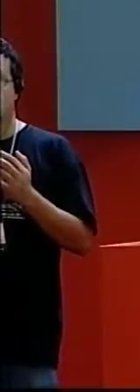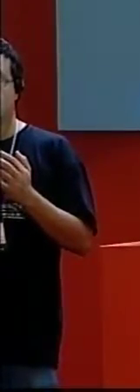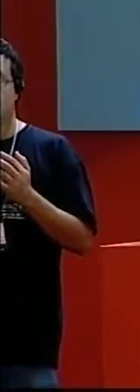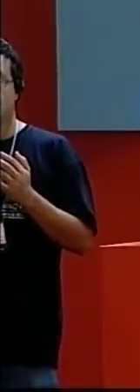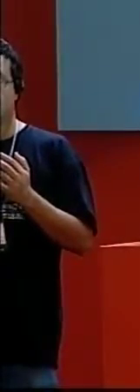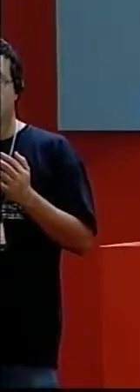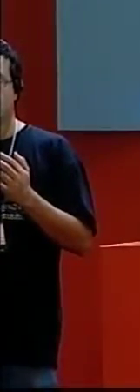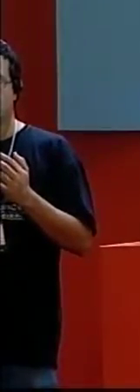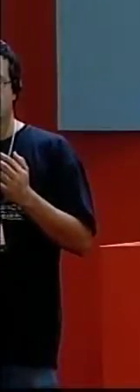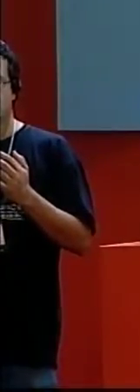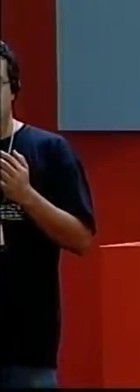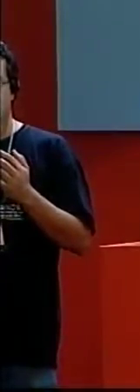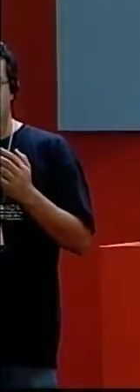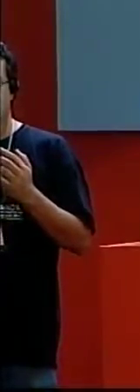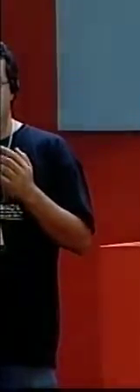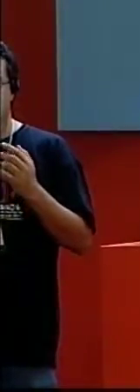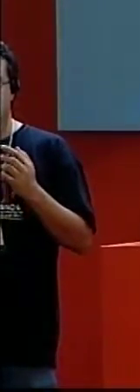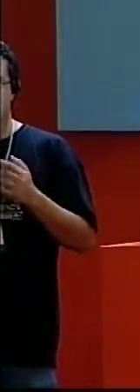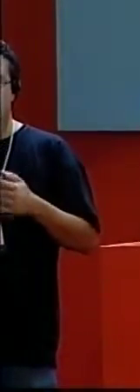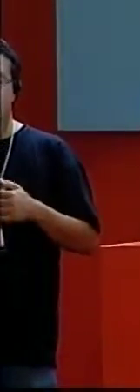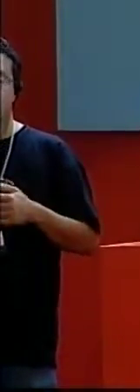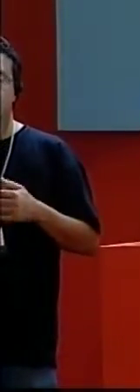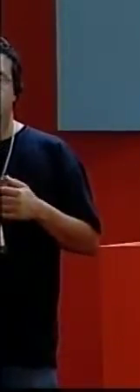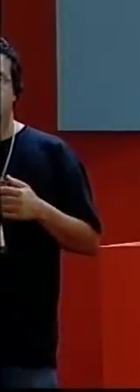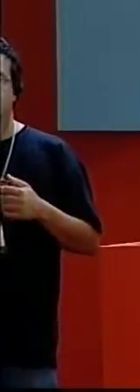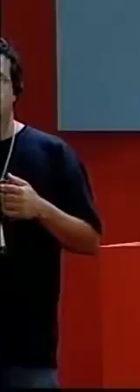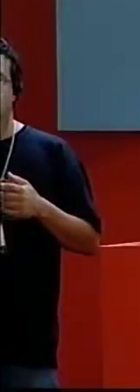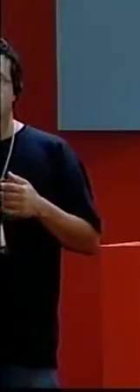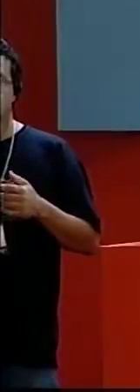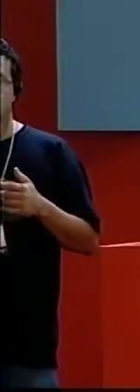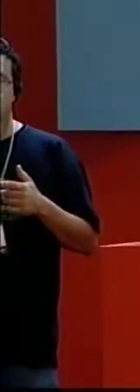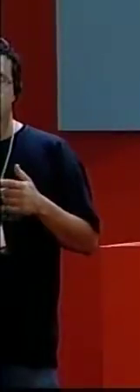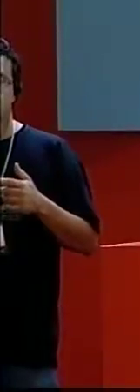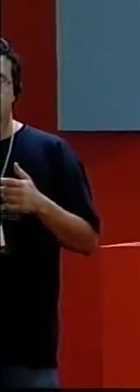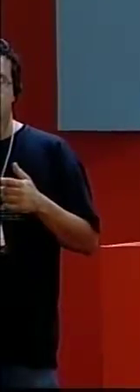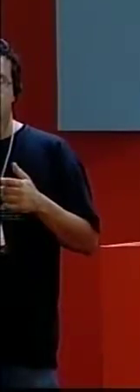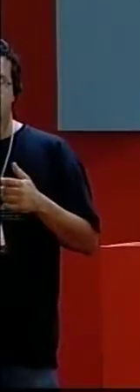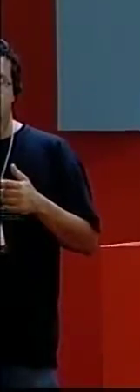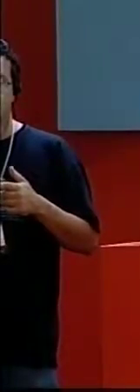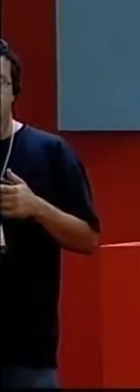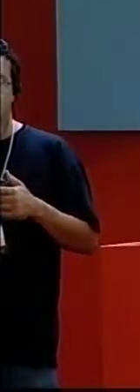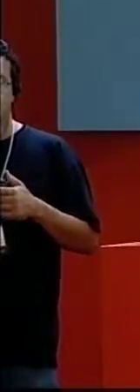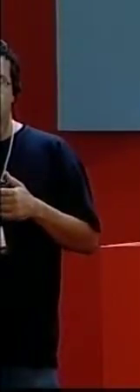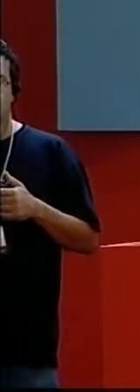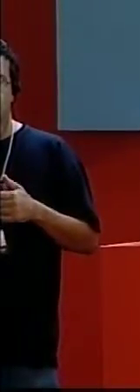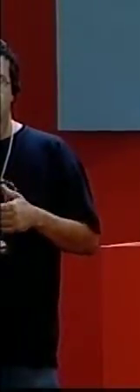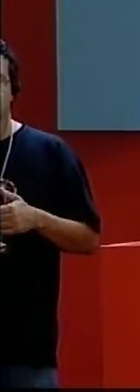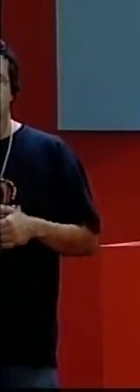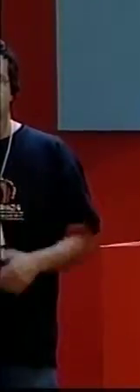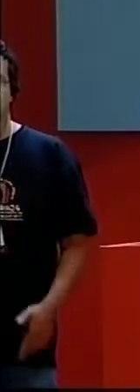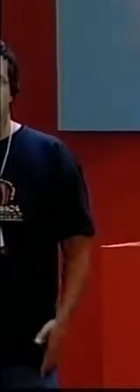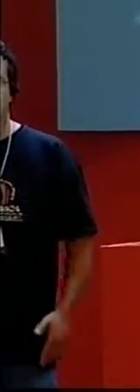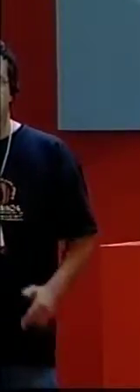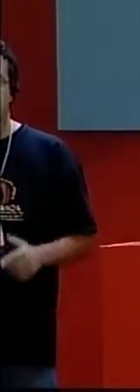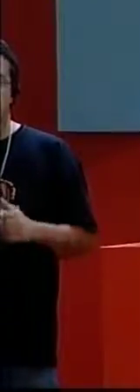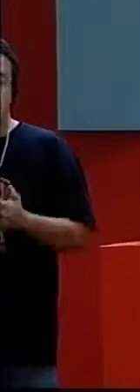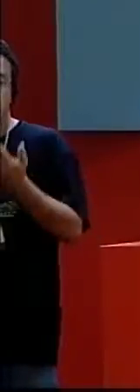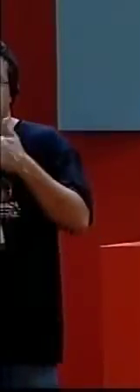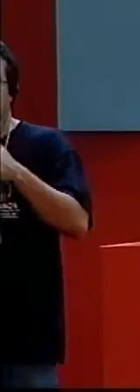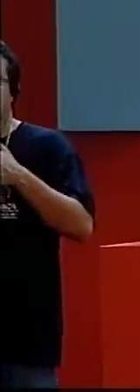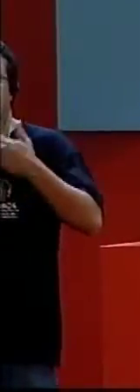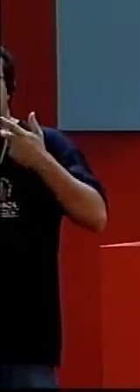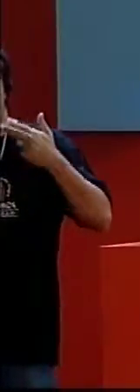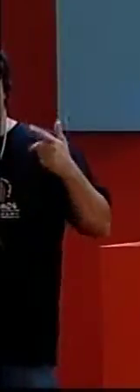think about that, how we understand the questions that it raises, and also how we act is